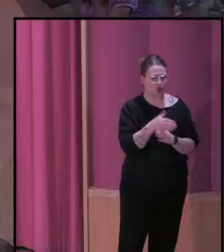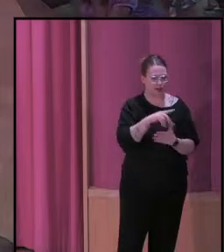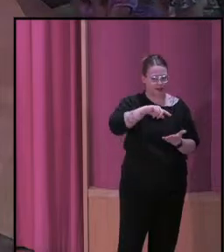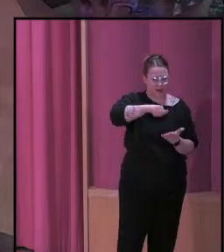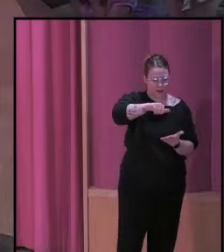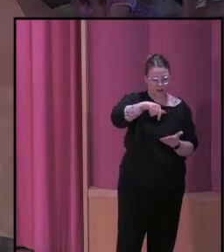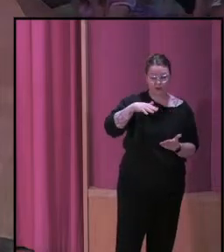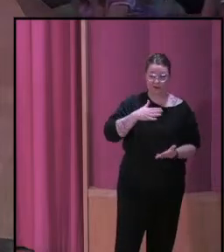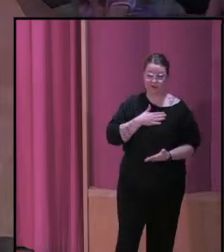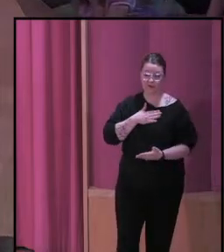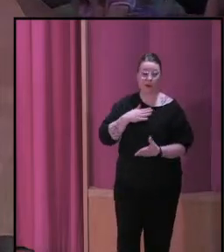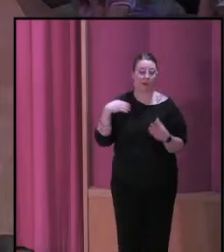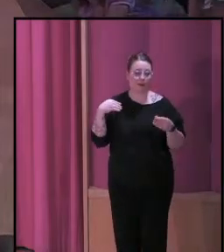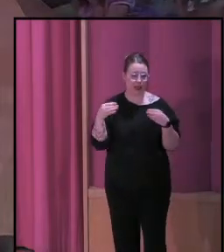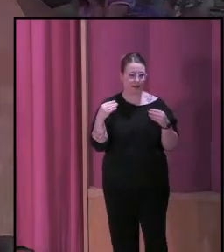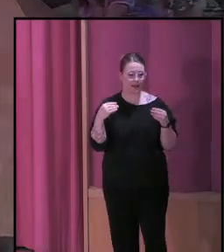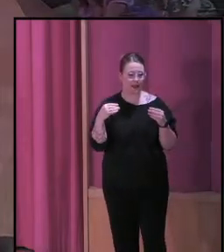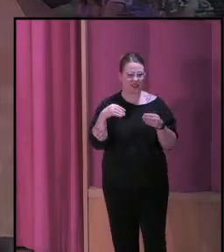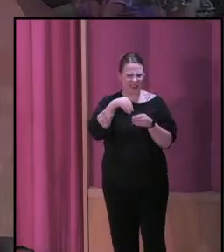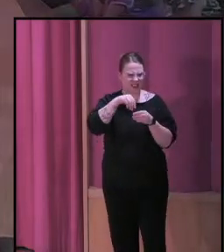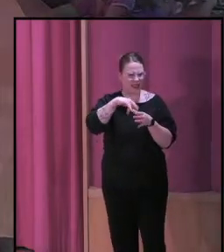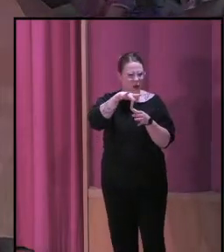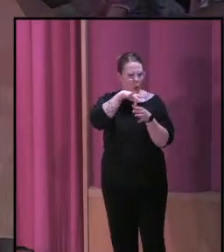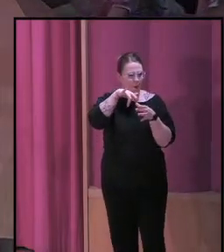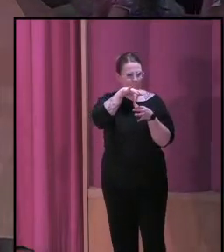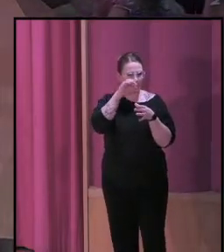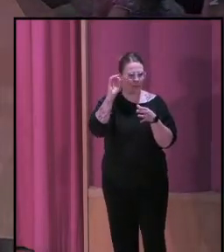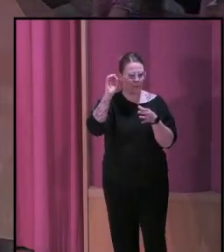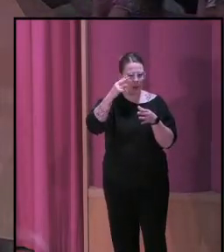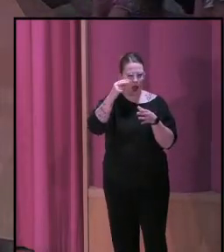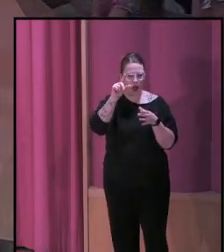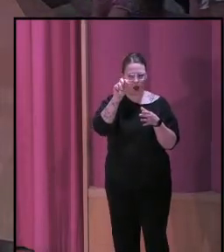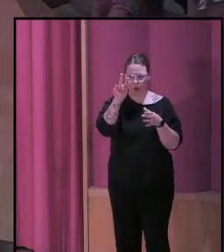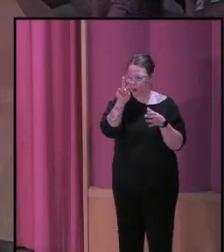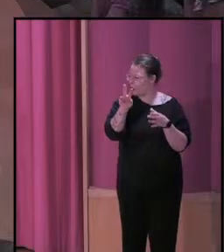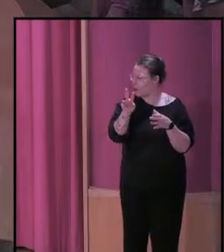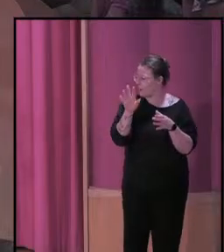it spins longer, so I can do cool tricks like this.